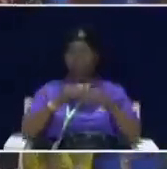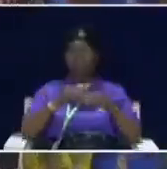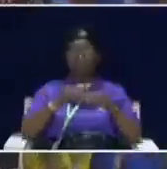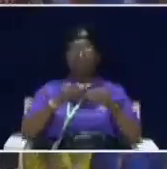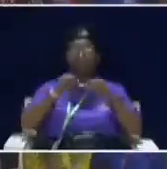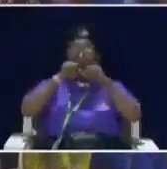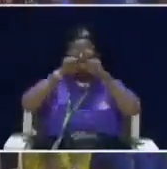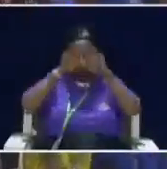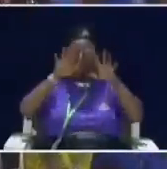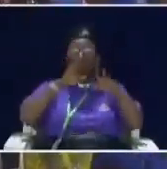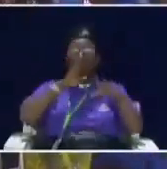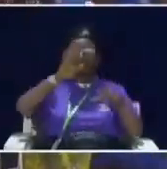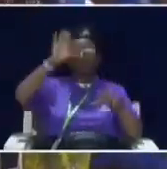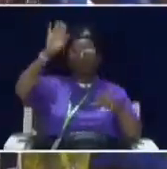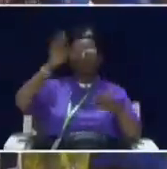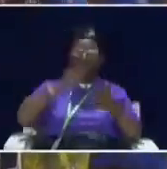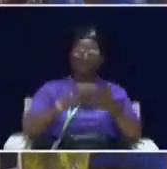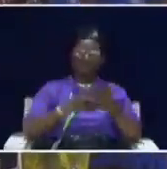Blessed be your holy name, Lord.